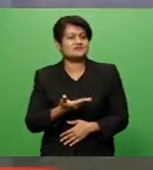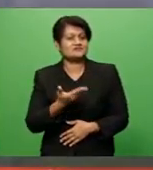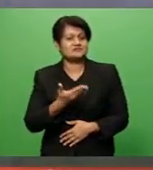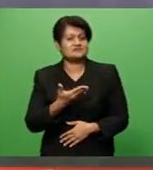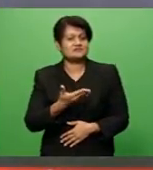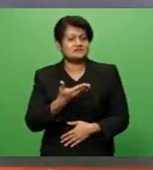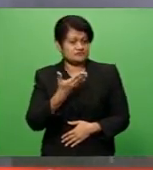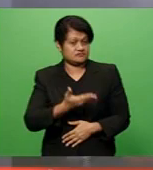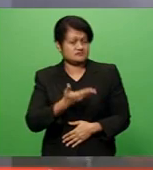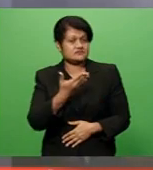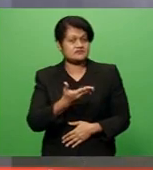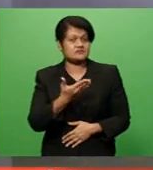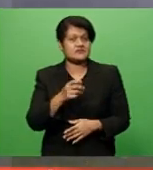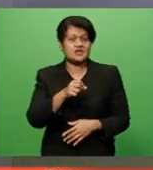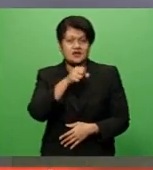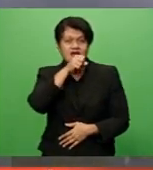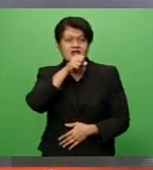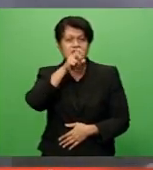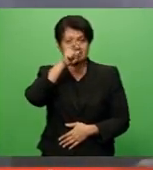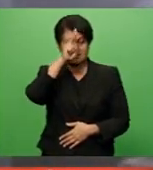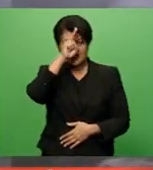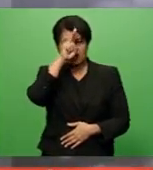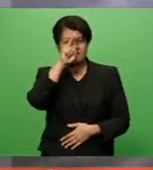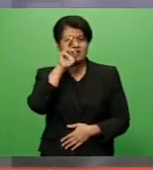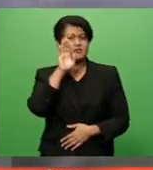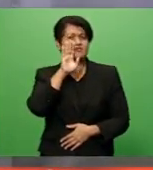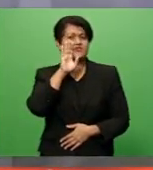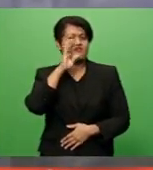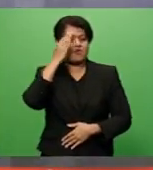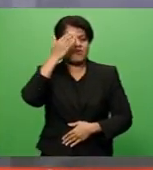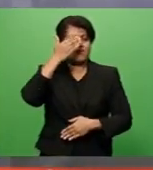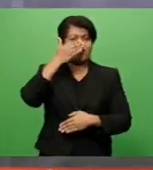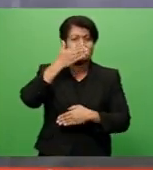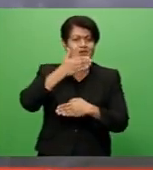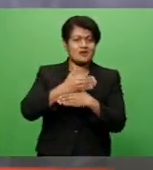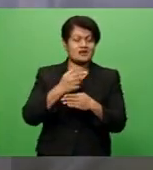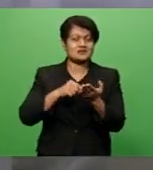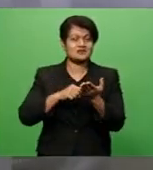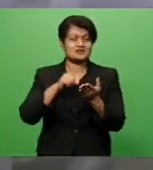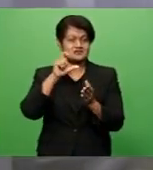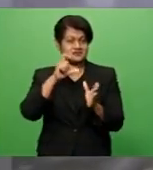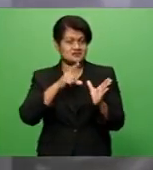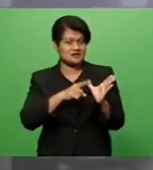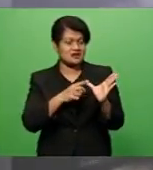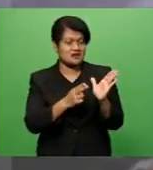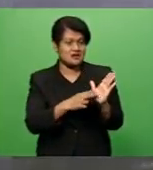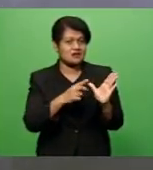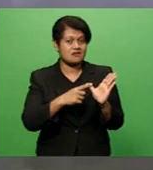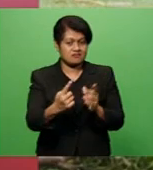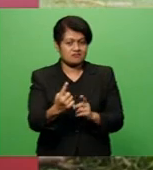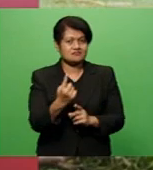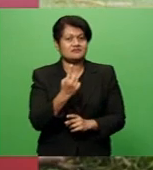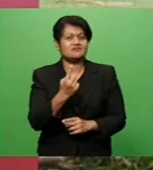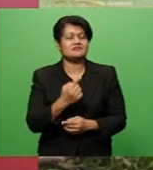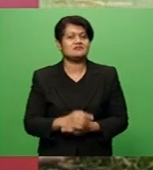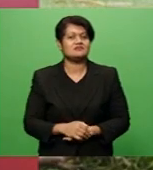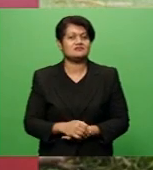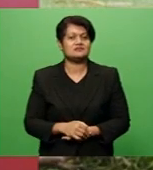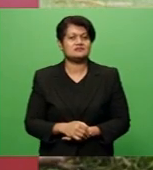This was the scene in Kandavu just before nightfall as TC Ana started wreaking havoc.